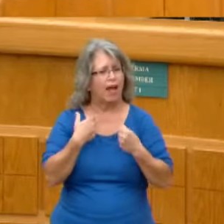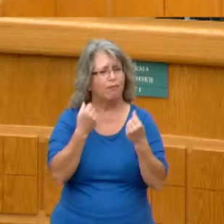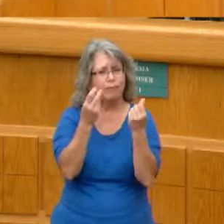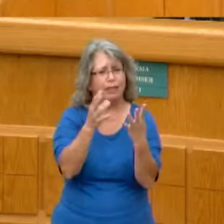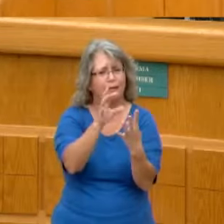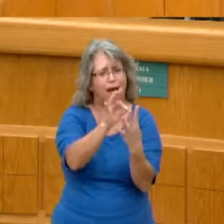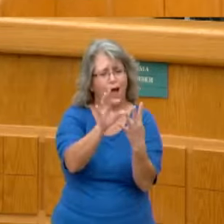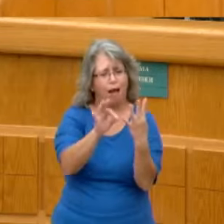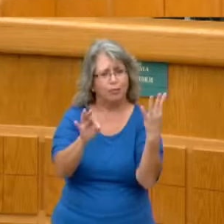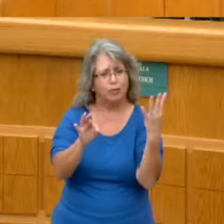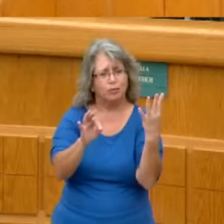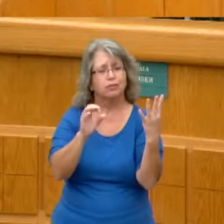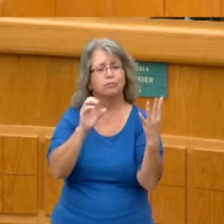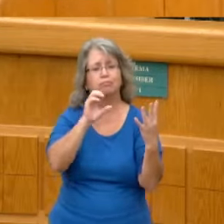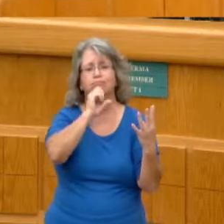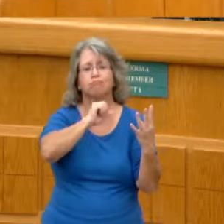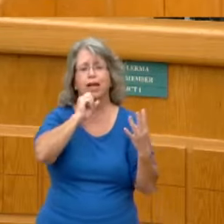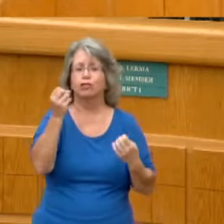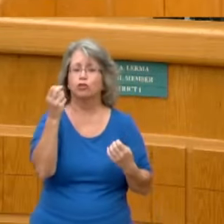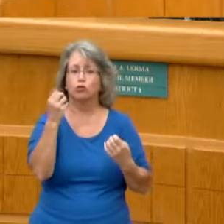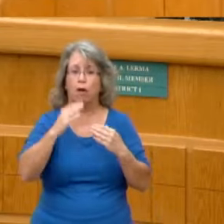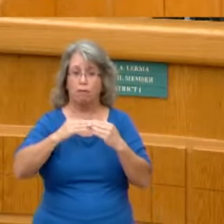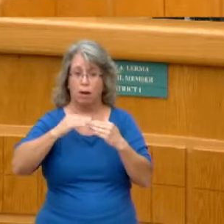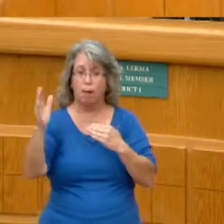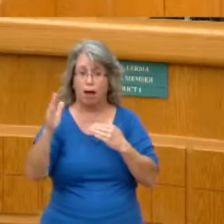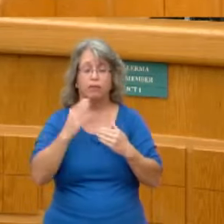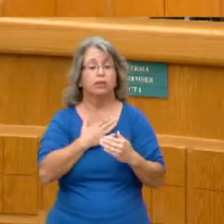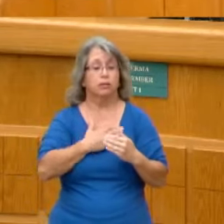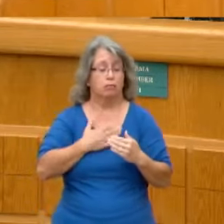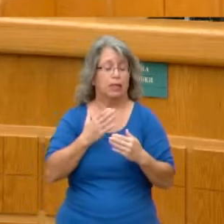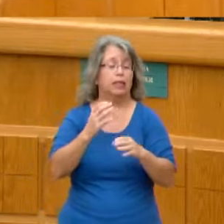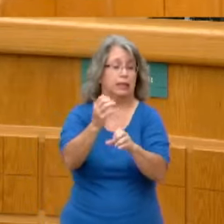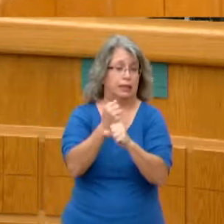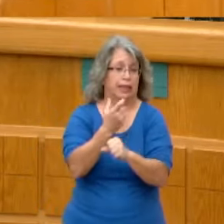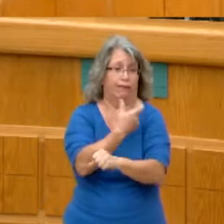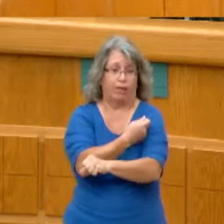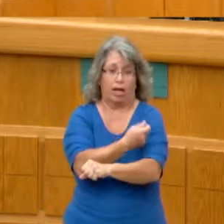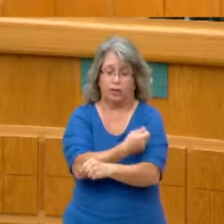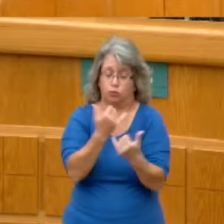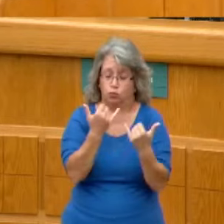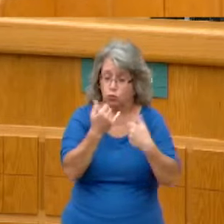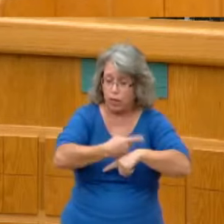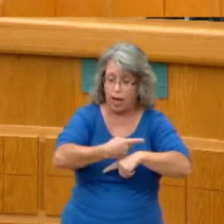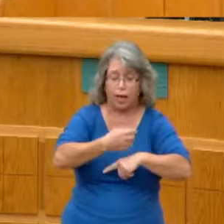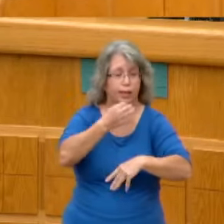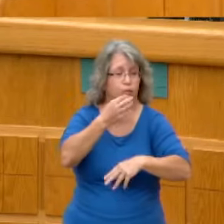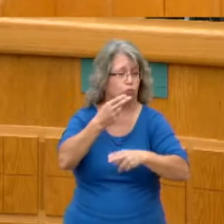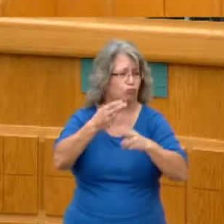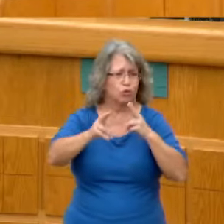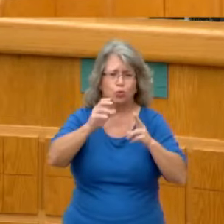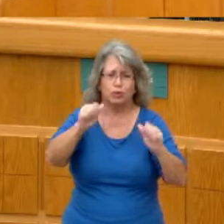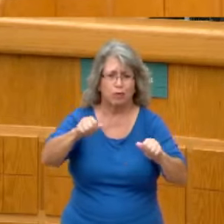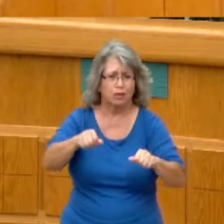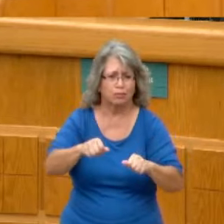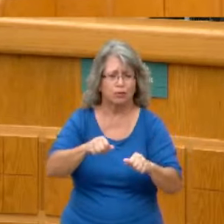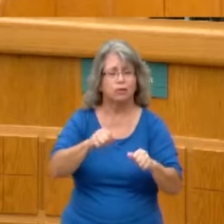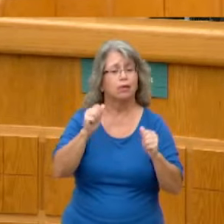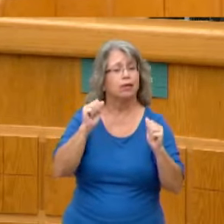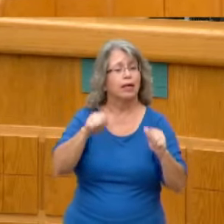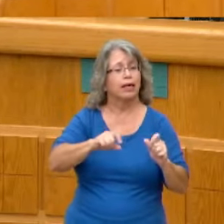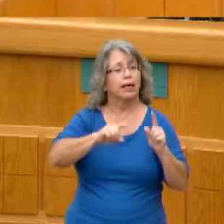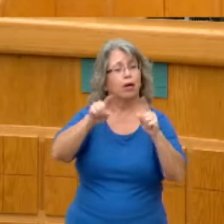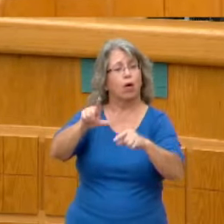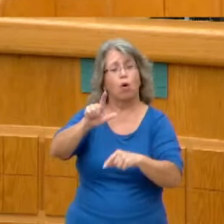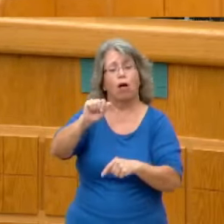are of 12 years of age or older, please get vaccinated today or as soon as possible. At La Palmera Mall